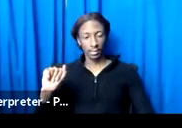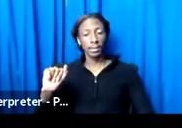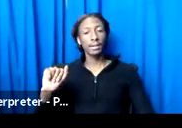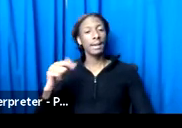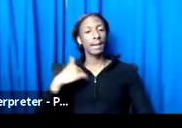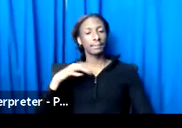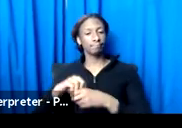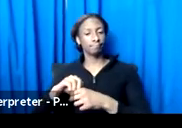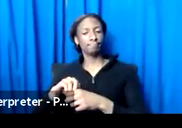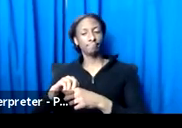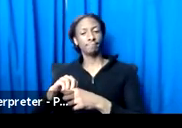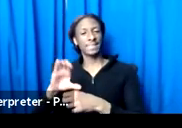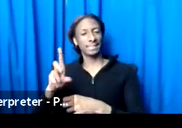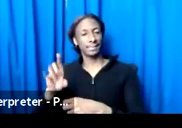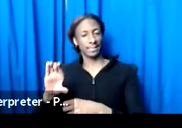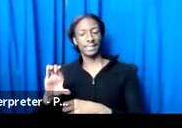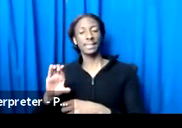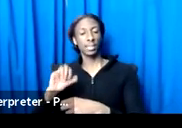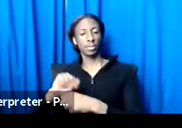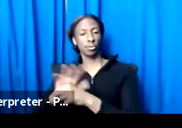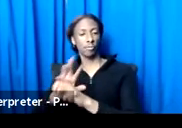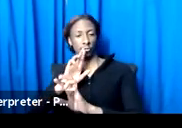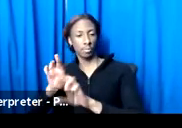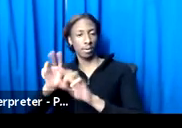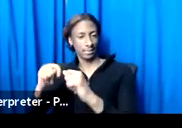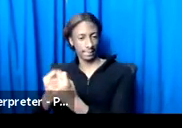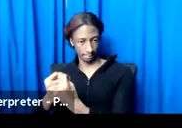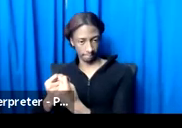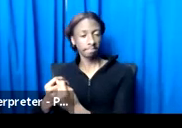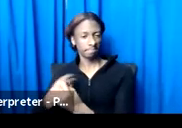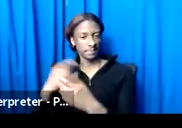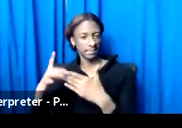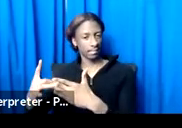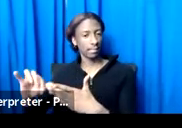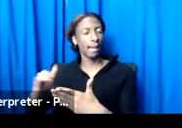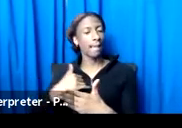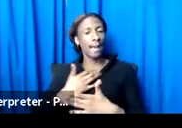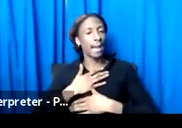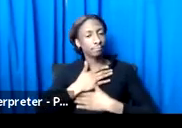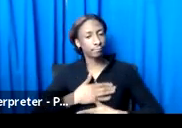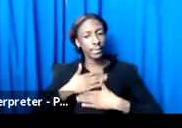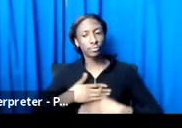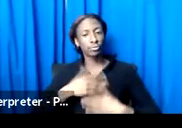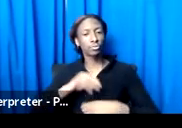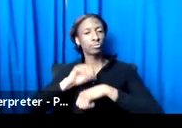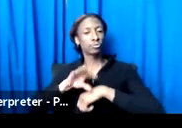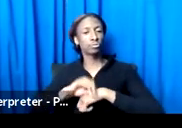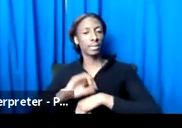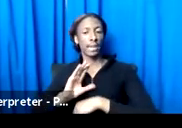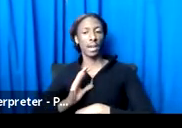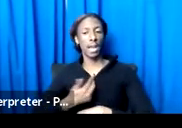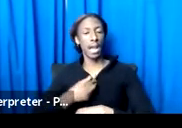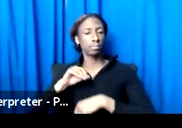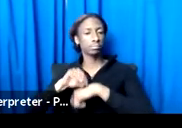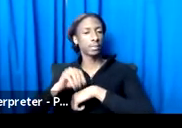response at CDC. And it's my privilege today to share our updates on guidance for youth camps.